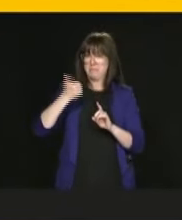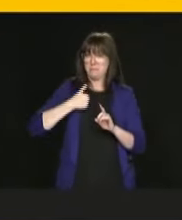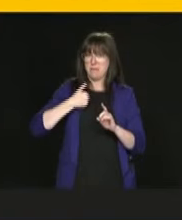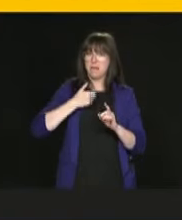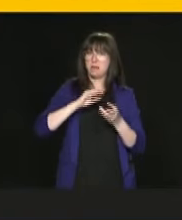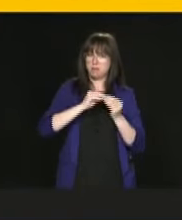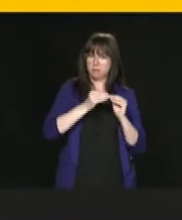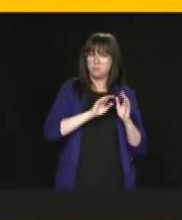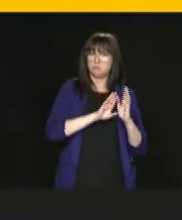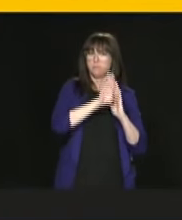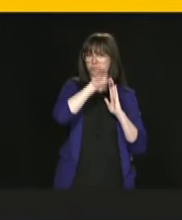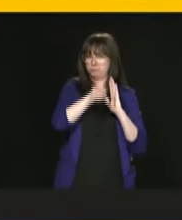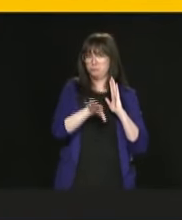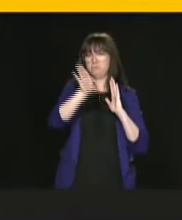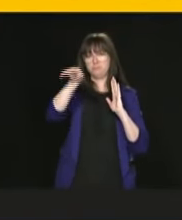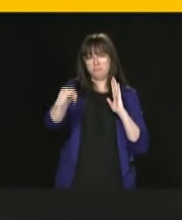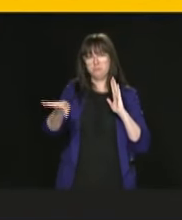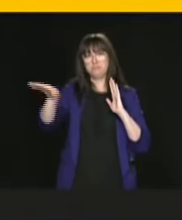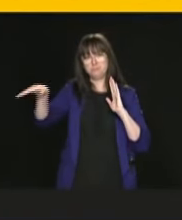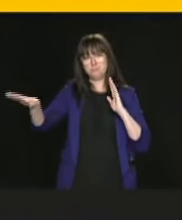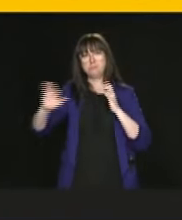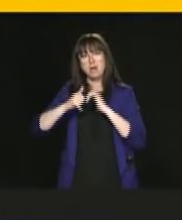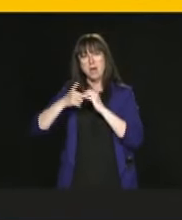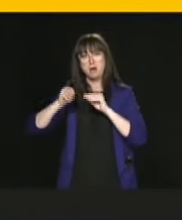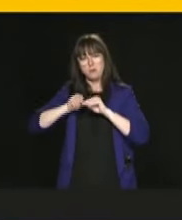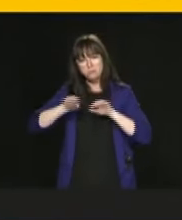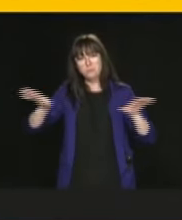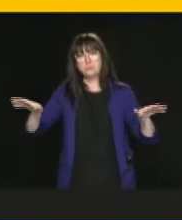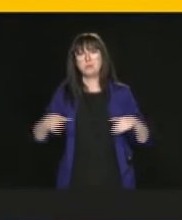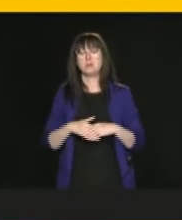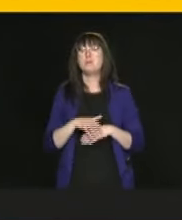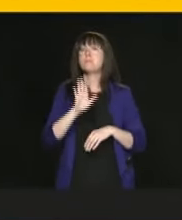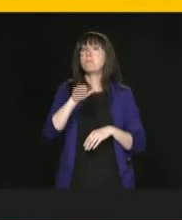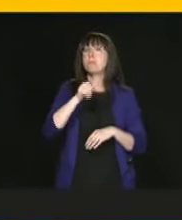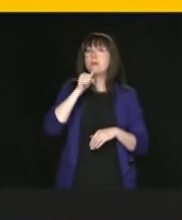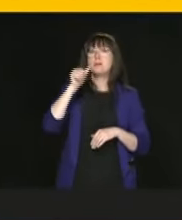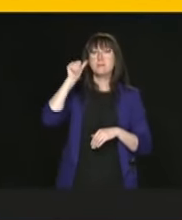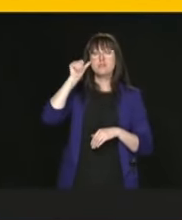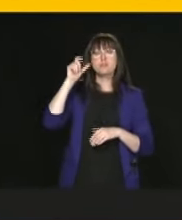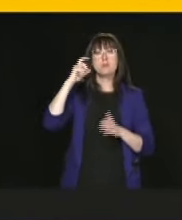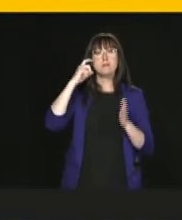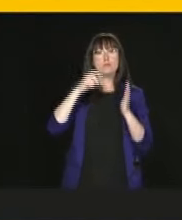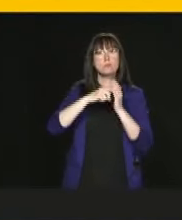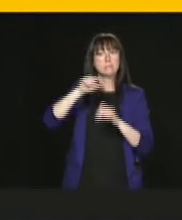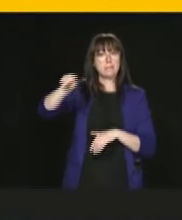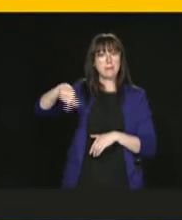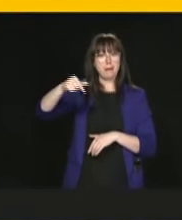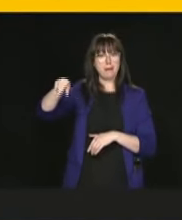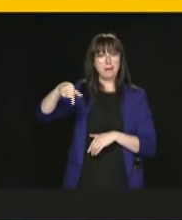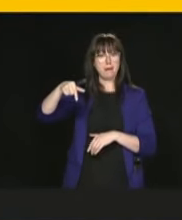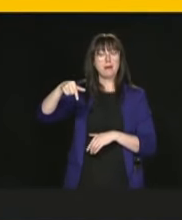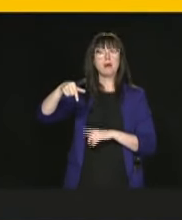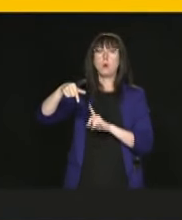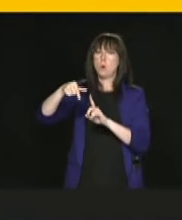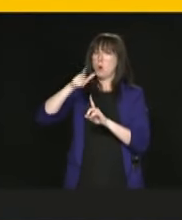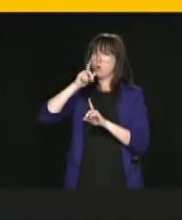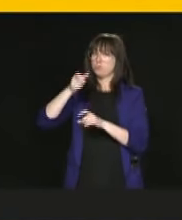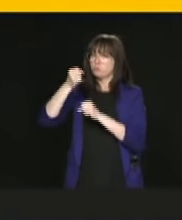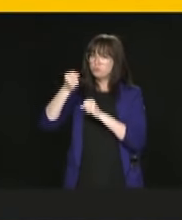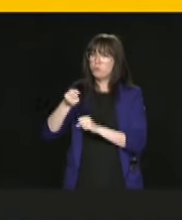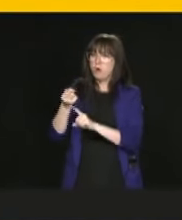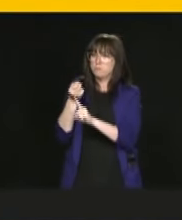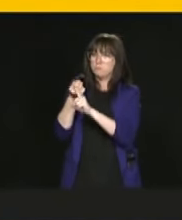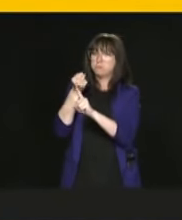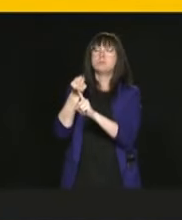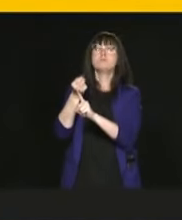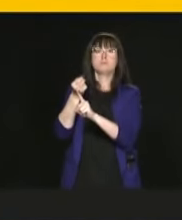result. Yesterday, you may have seen that in Quebec, in the area most affected, they are increasing the testing by